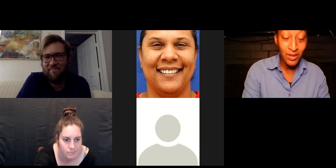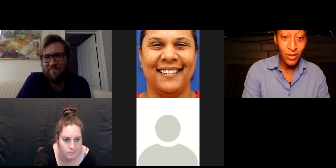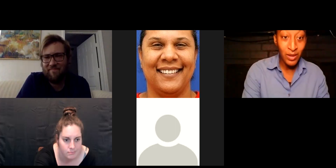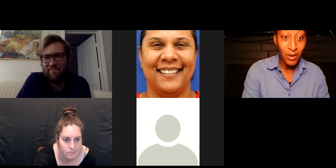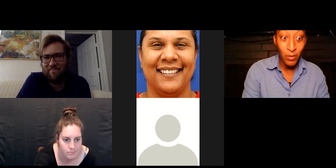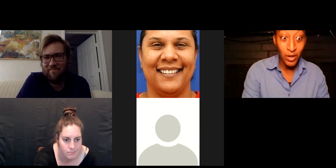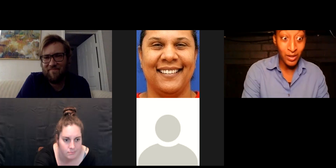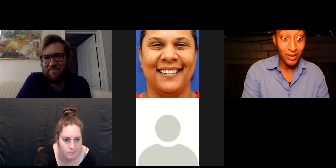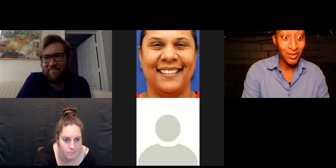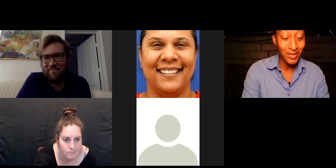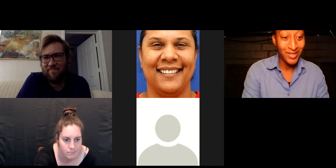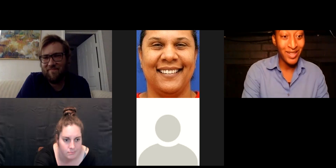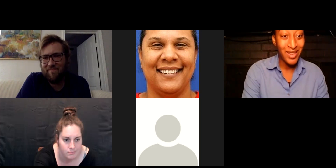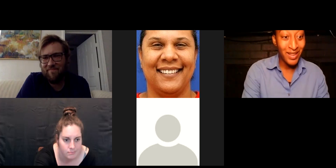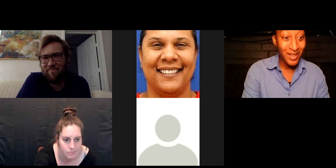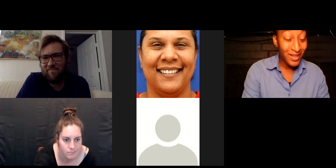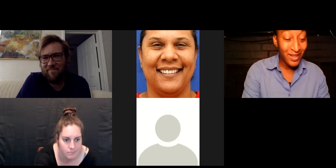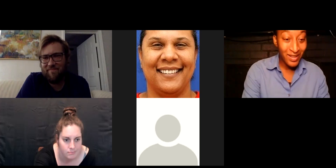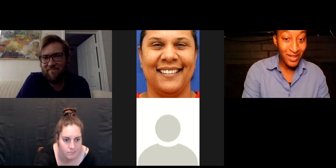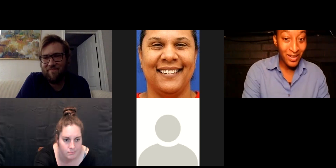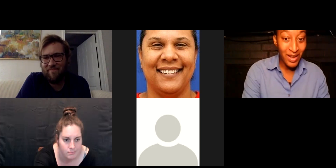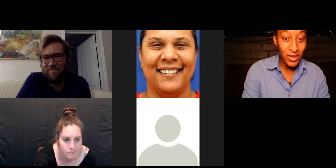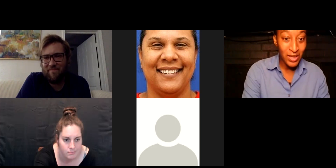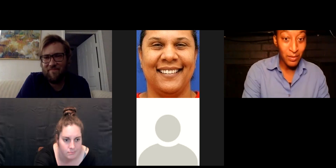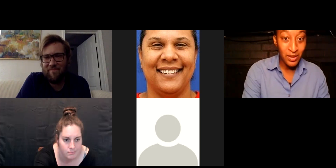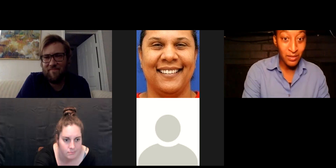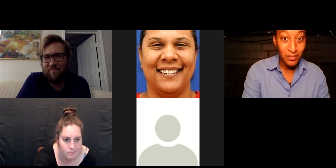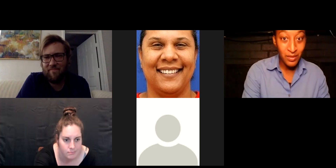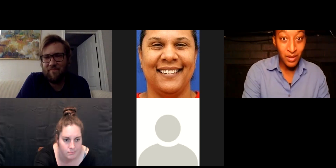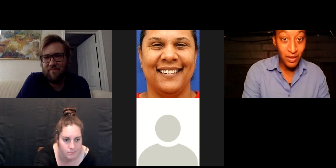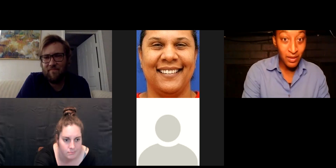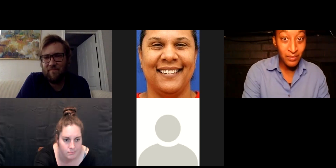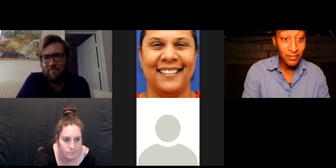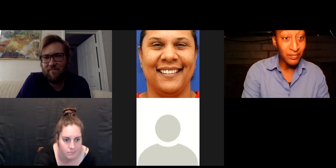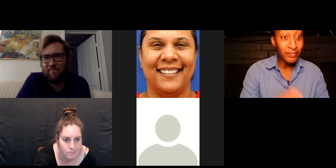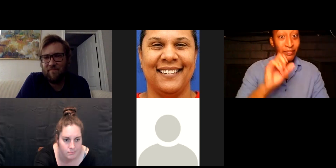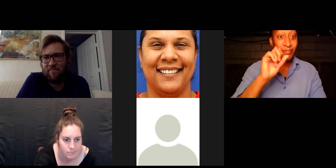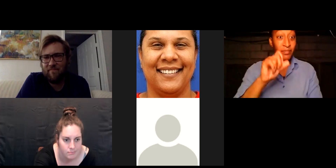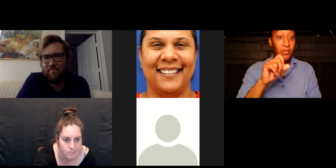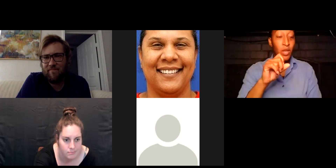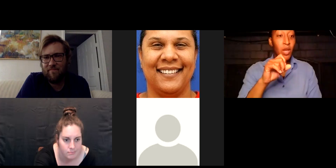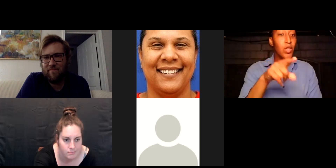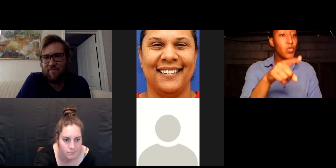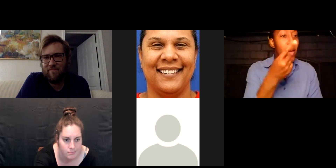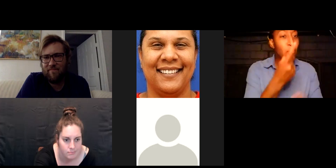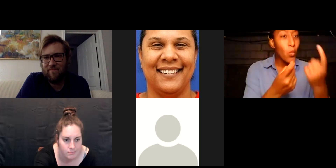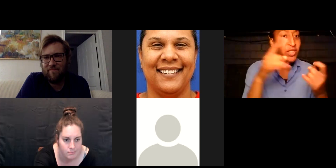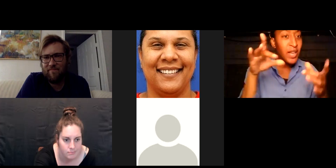Definitely doing homework. A lot of Homework? us. Yeah, question about a homework?